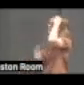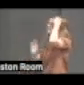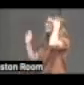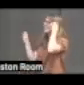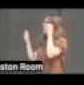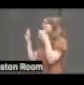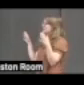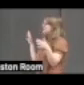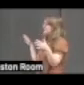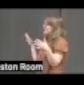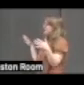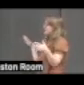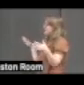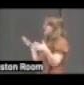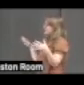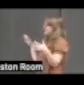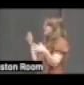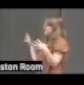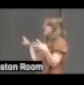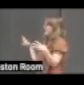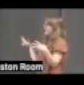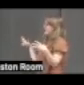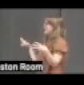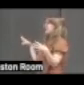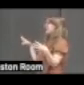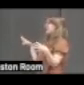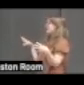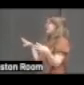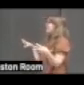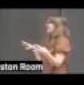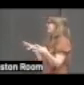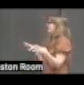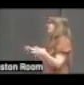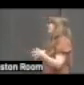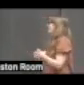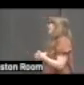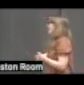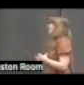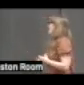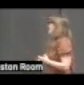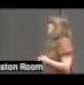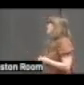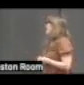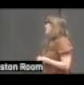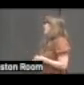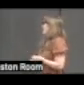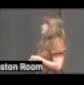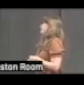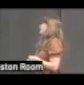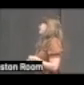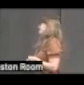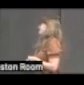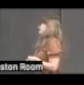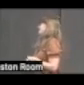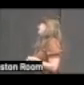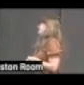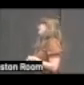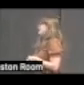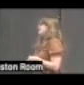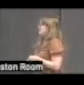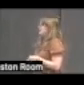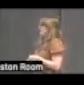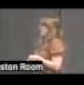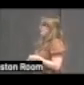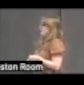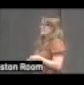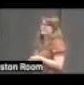You can kind of see the difference between the wild and captivity, hopefully, and see that we may have